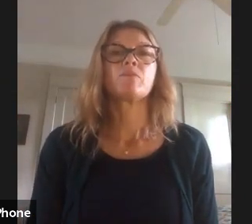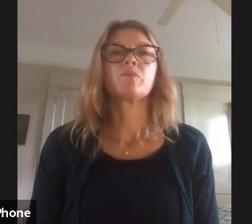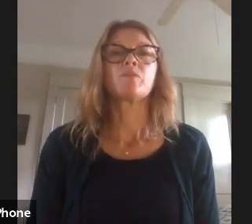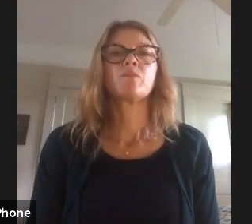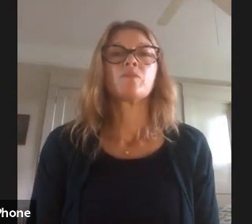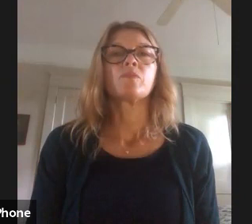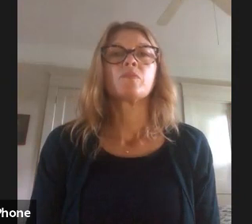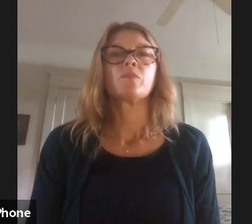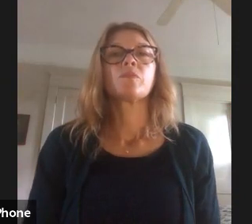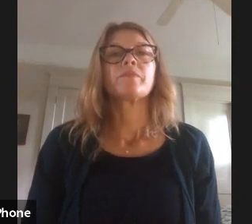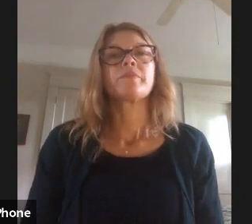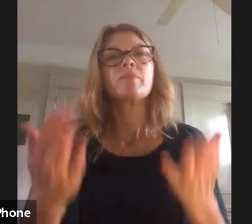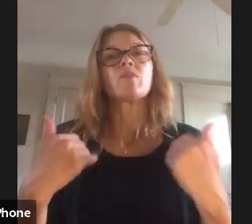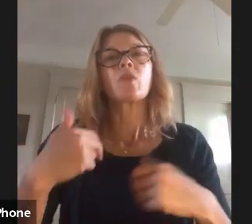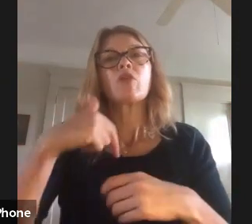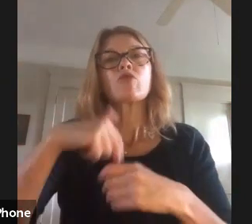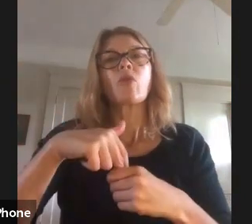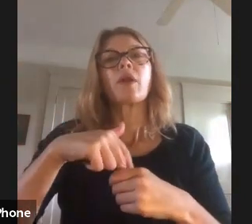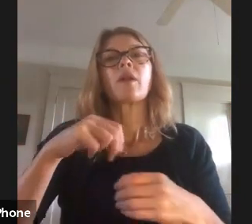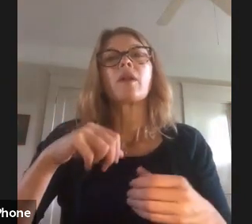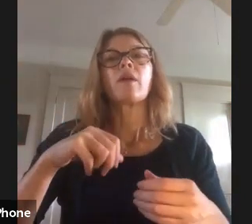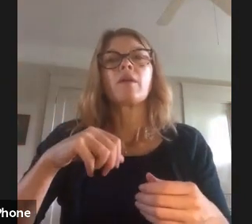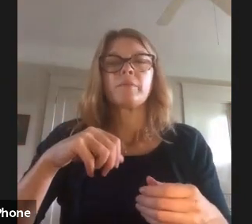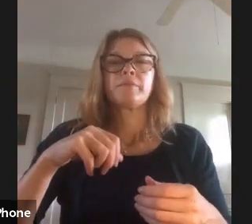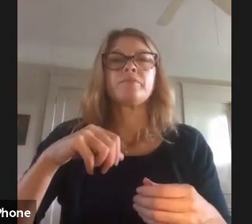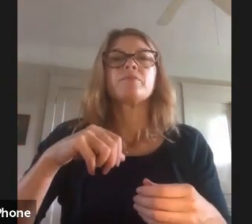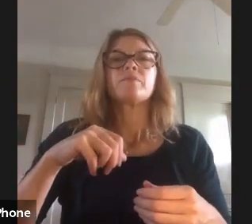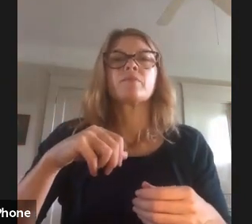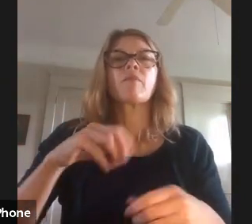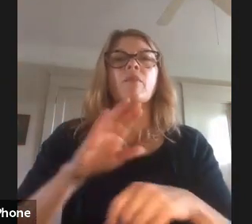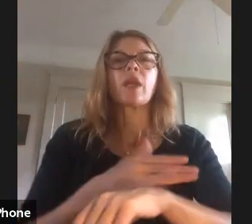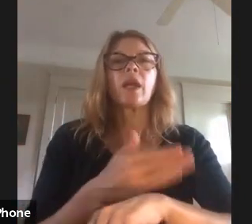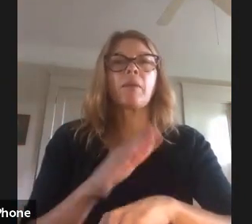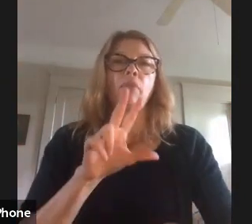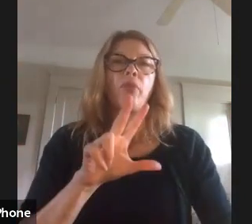Will you join me in singing hymn 35, Christ Mighty Savior?